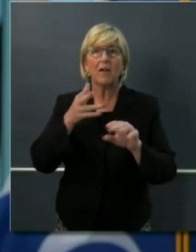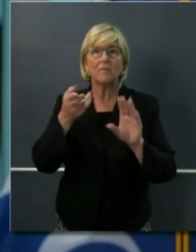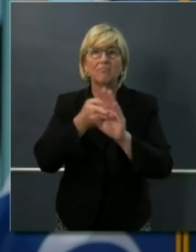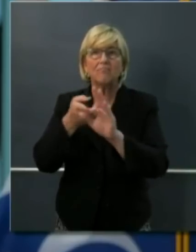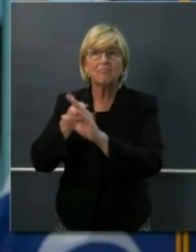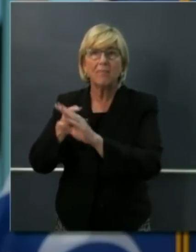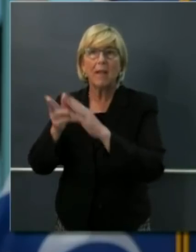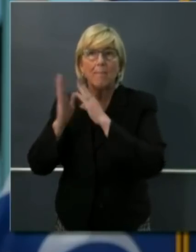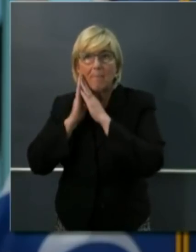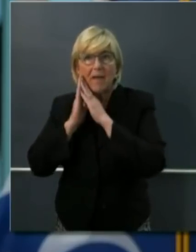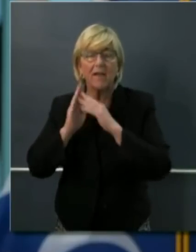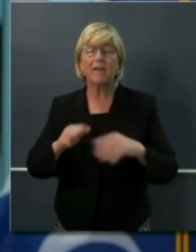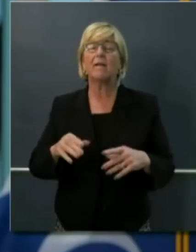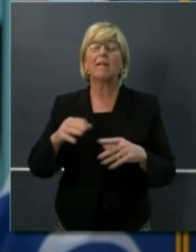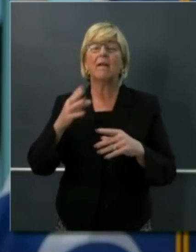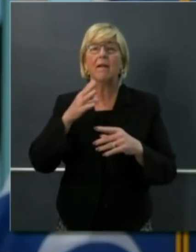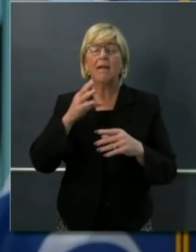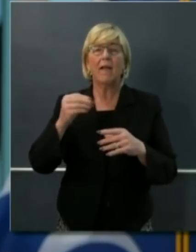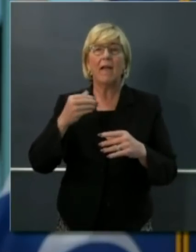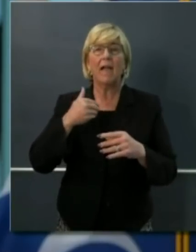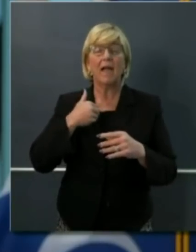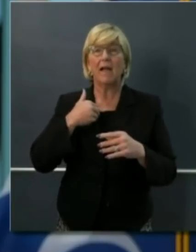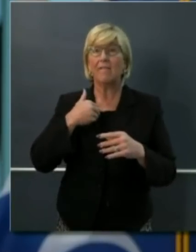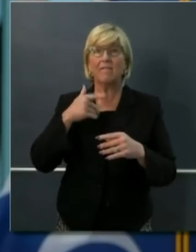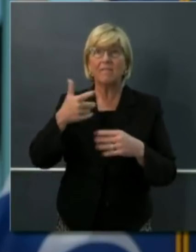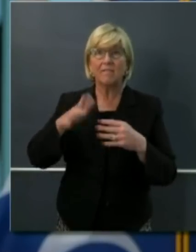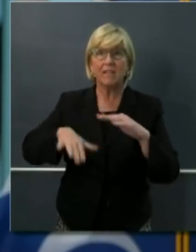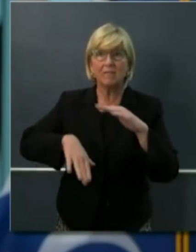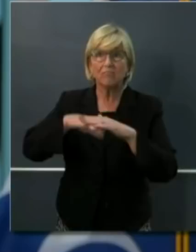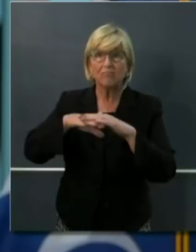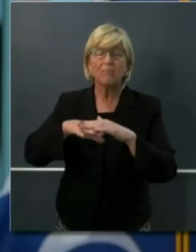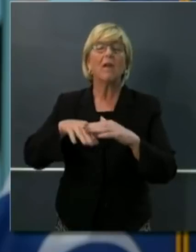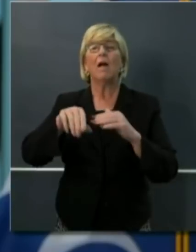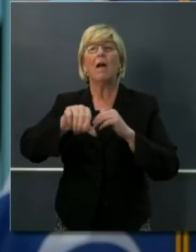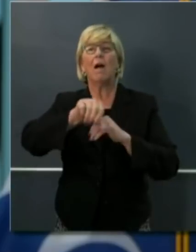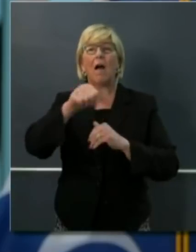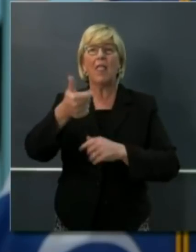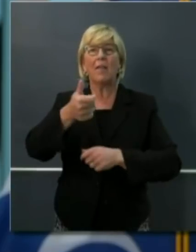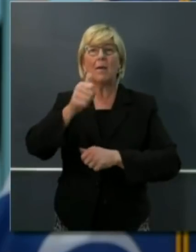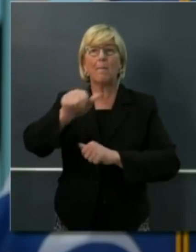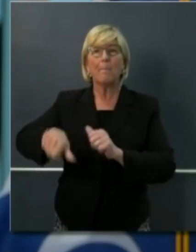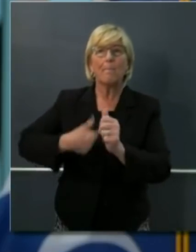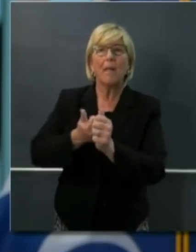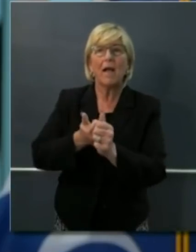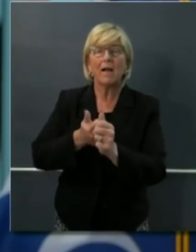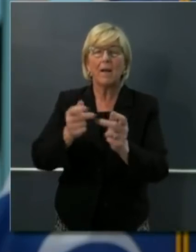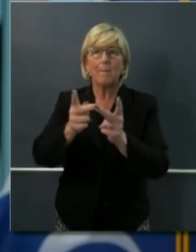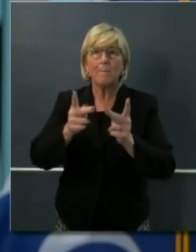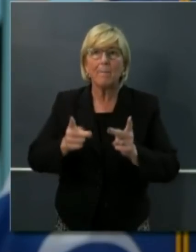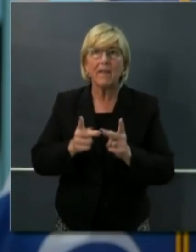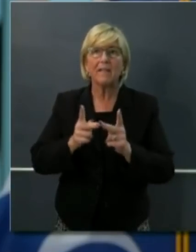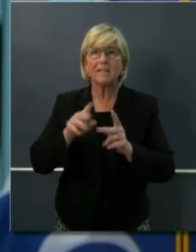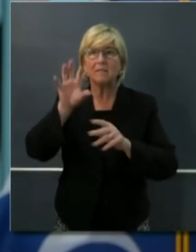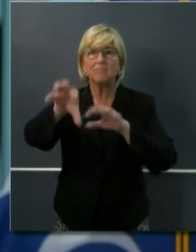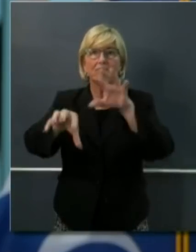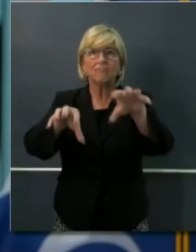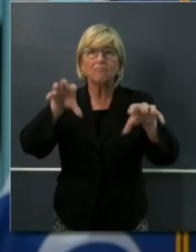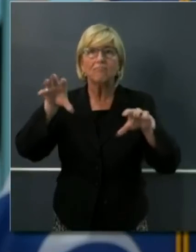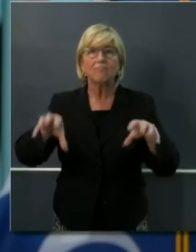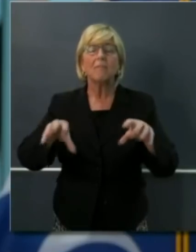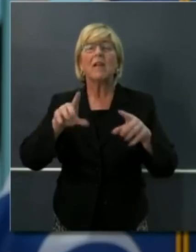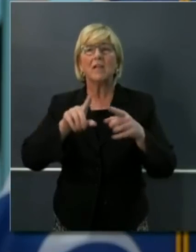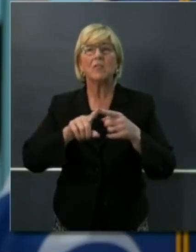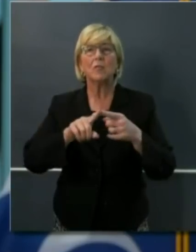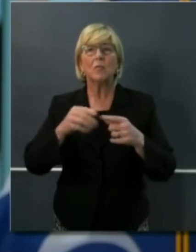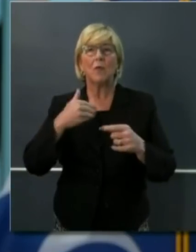creation and the opportunity to provide alternative care sites and facilities, to do so not just with physical assets, but to make sure we